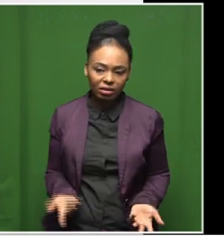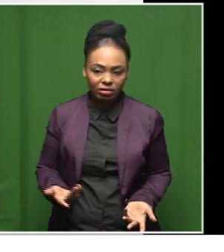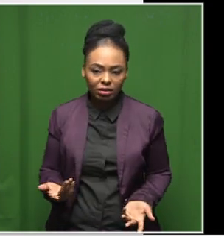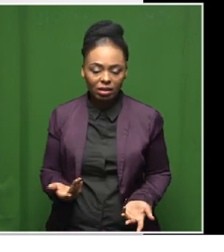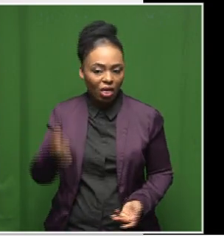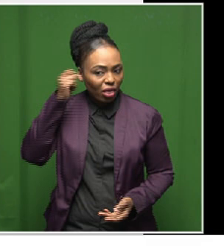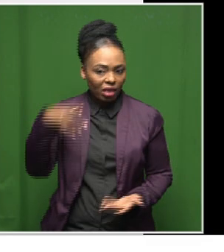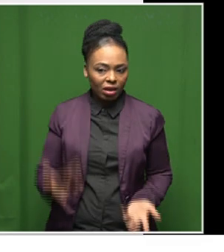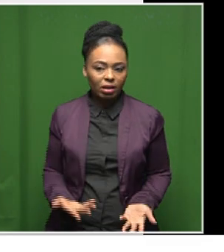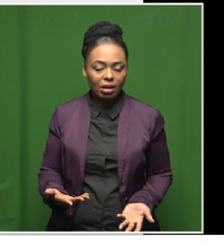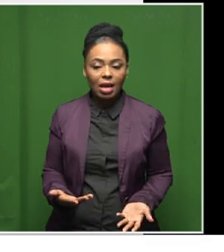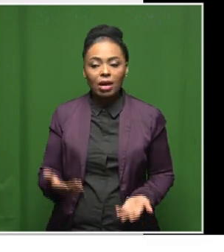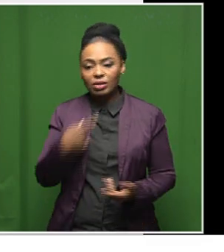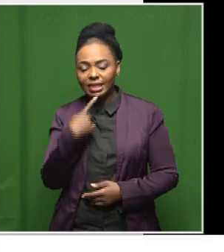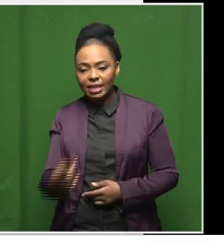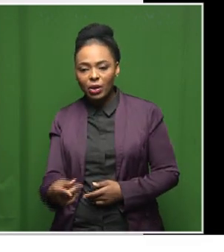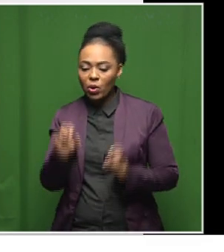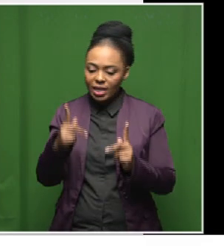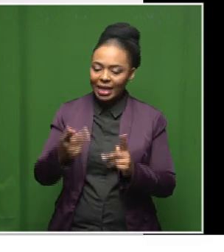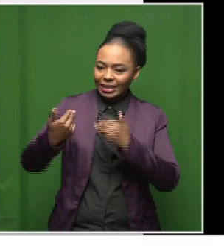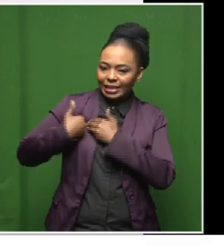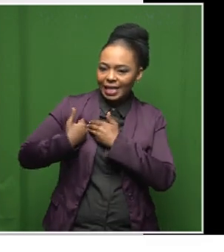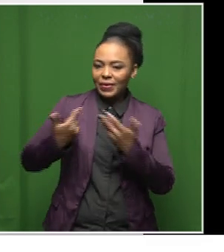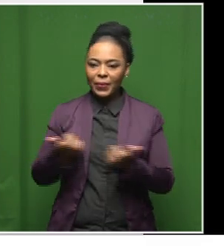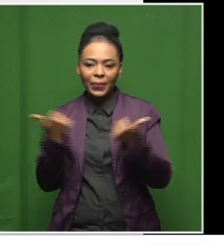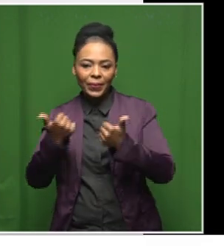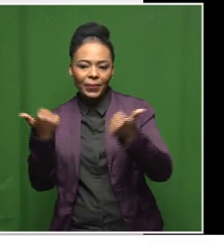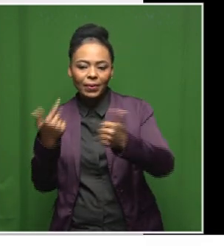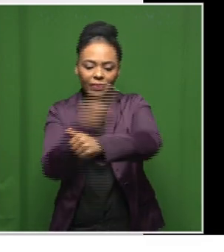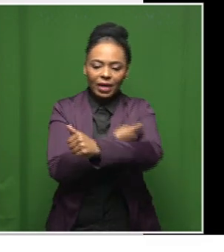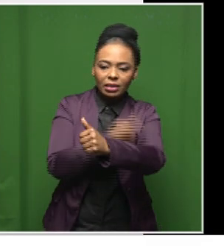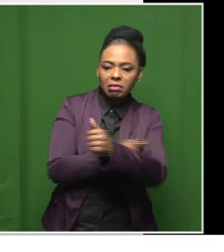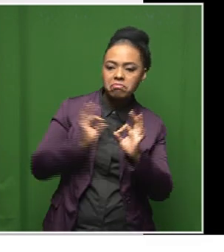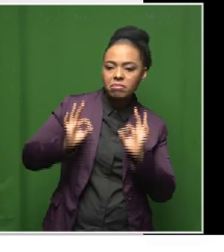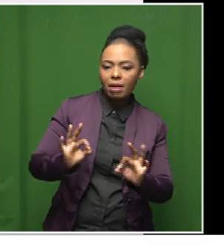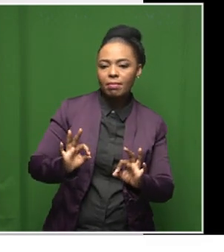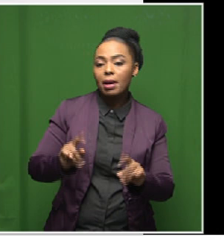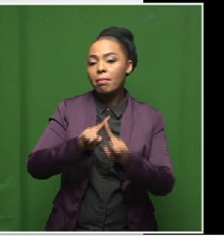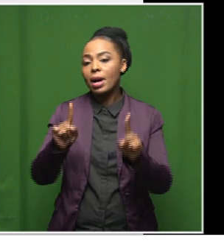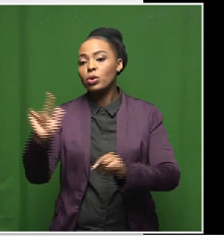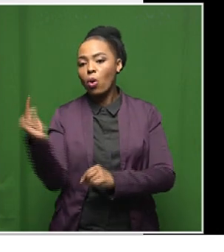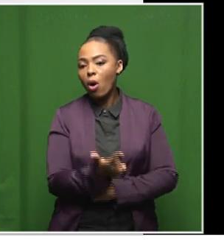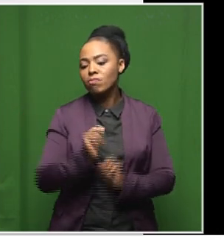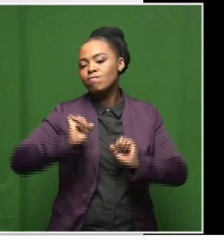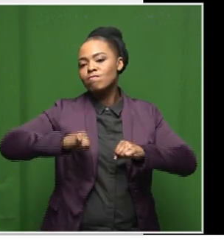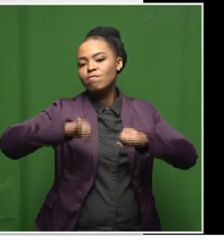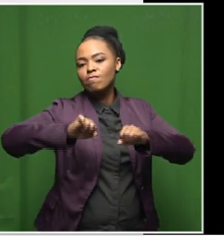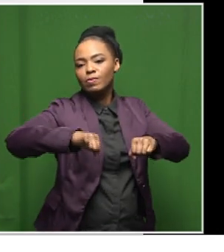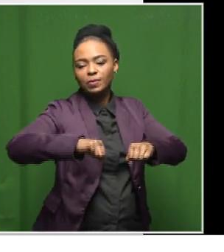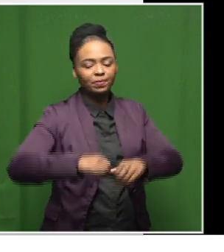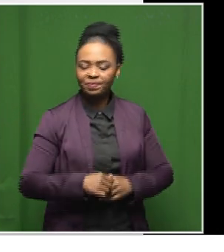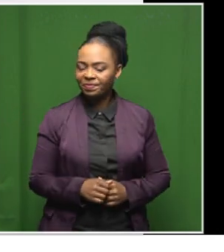that even if we have got a safe and efficacious vaccine, not everybody will line up to get this